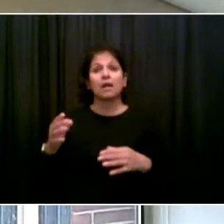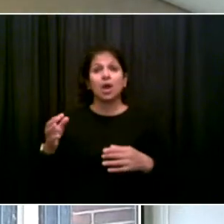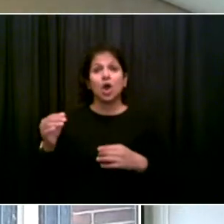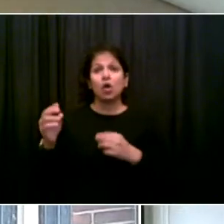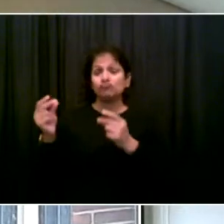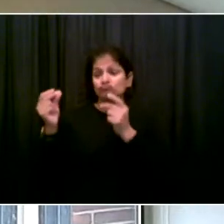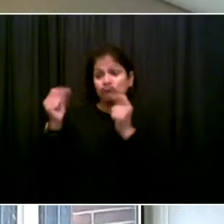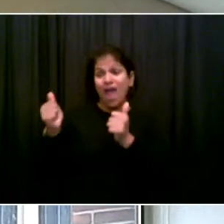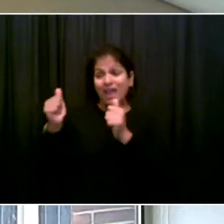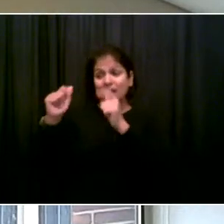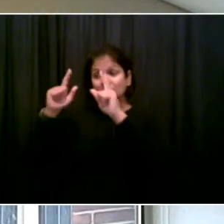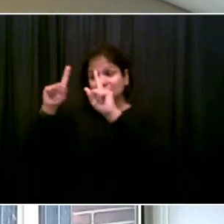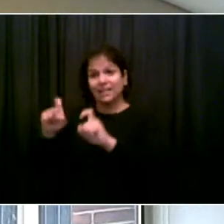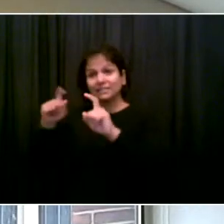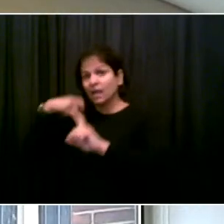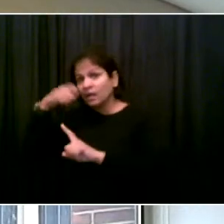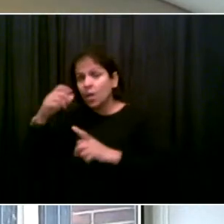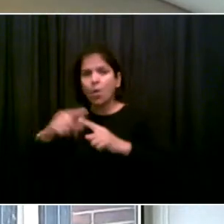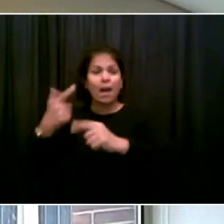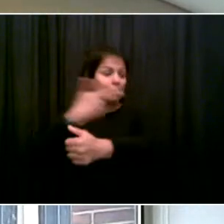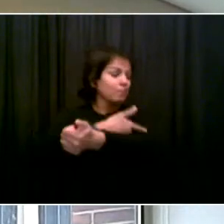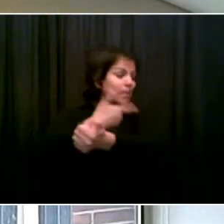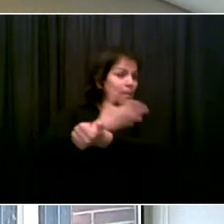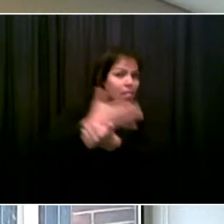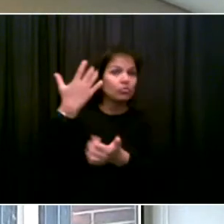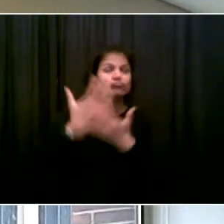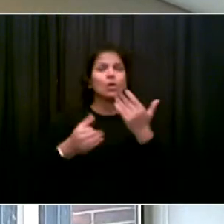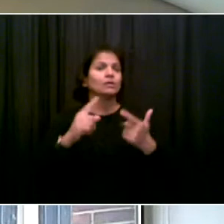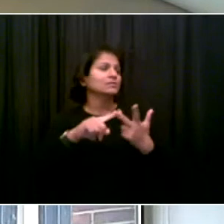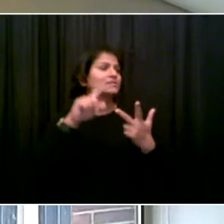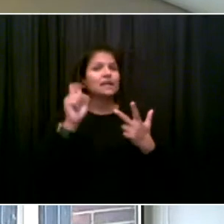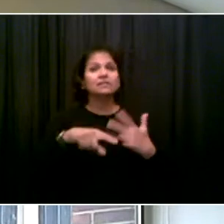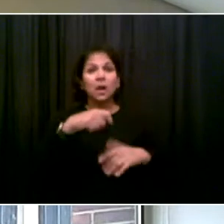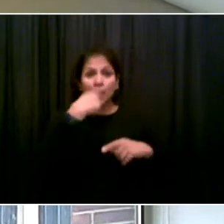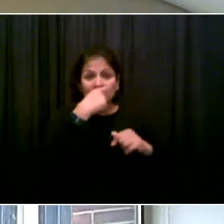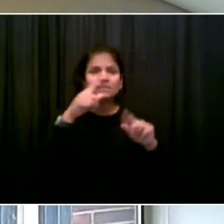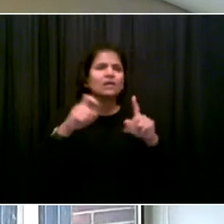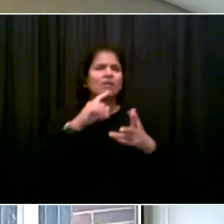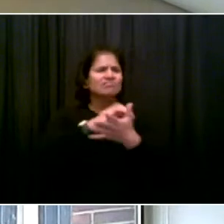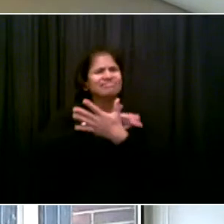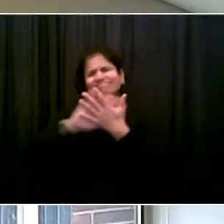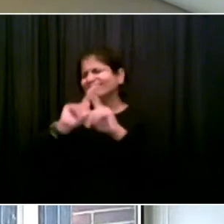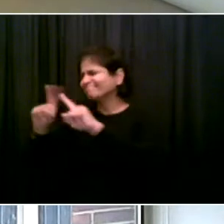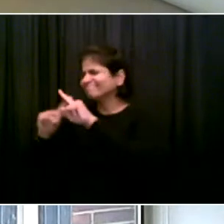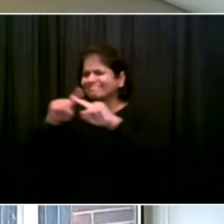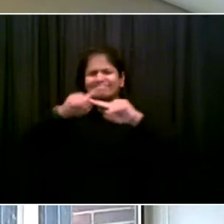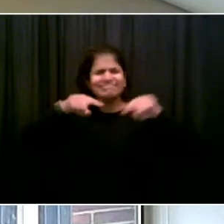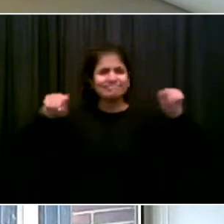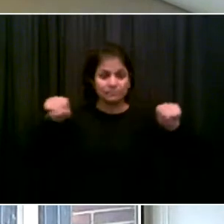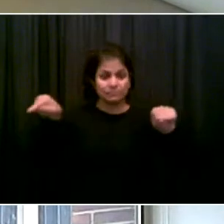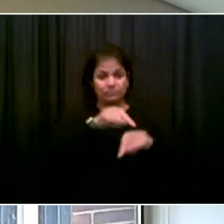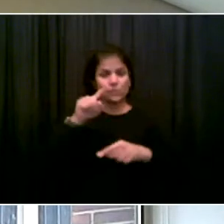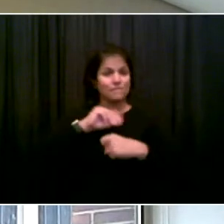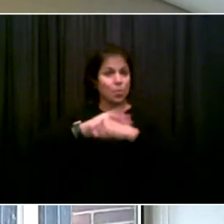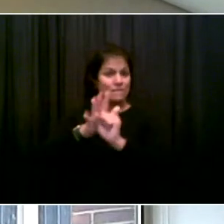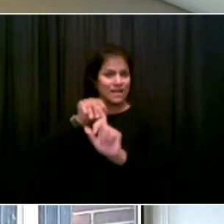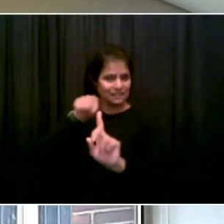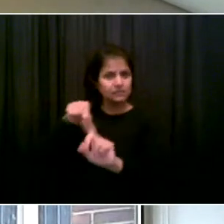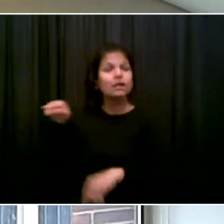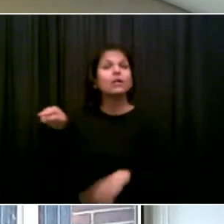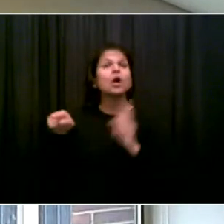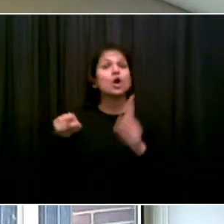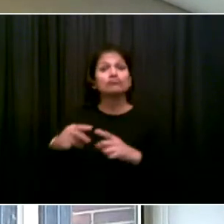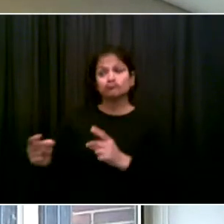result back within 15 minutes. All of our newly, soon to be over the next month, doubled mobile fleet through Test and Trace